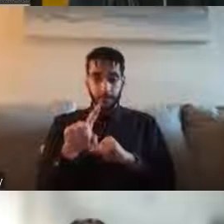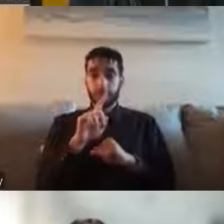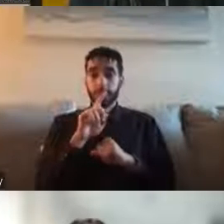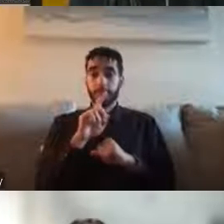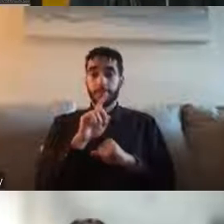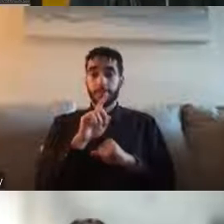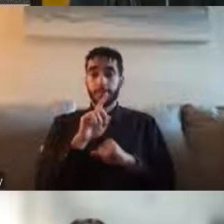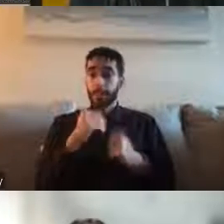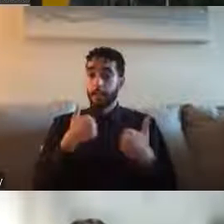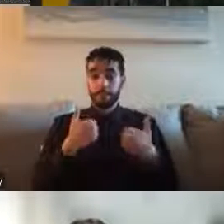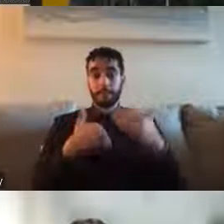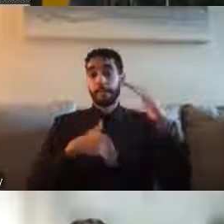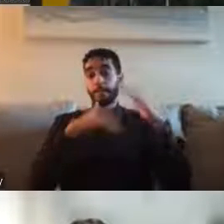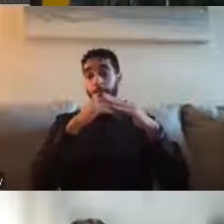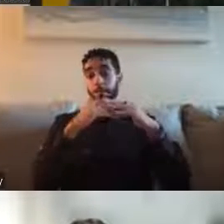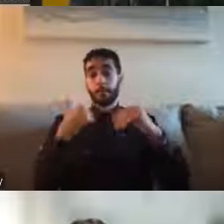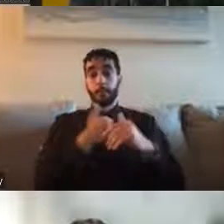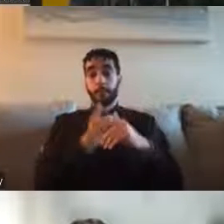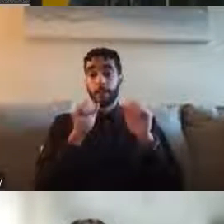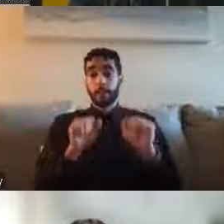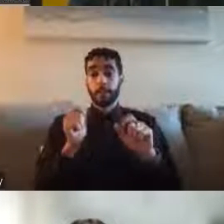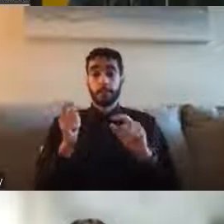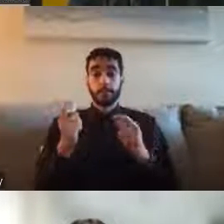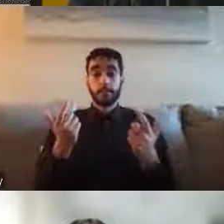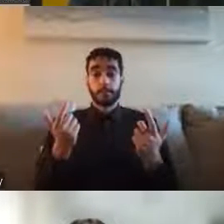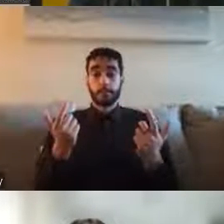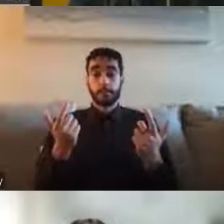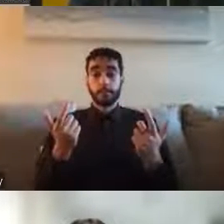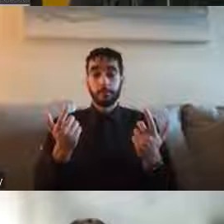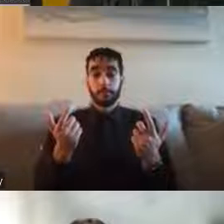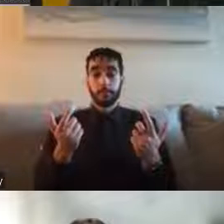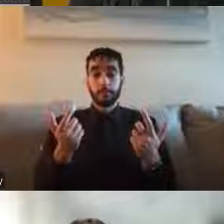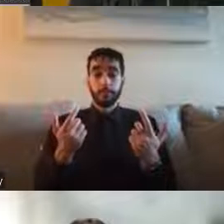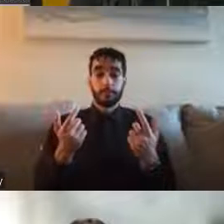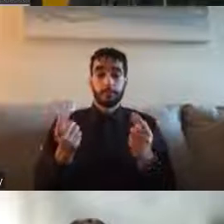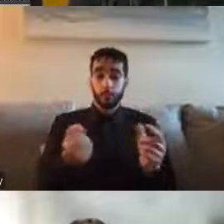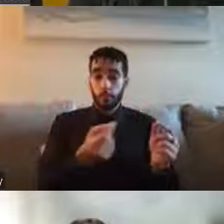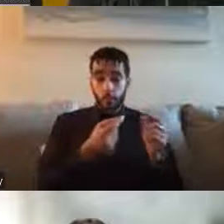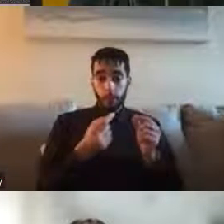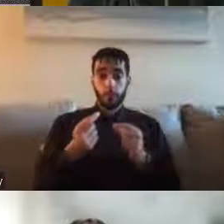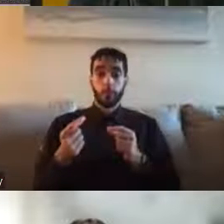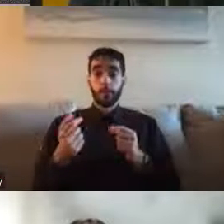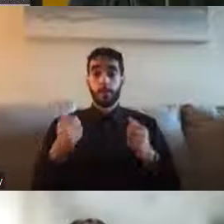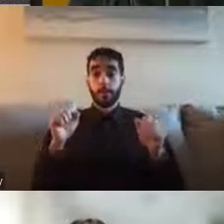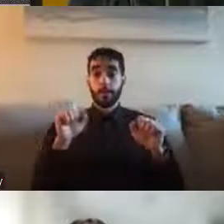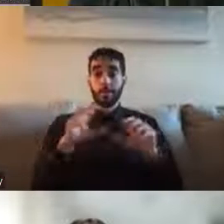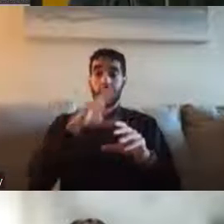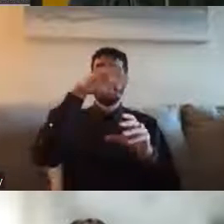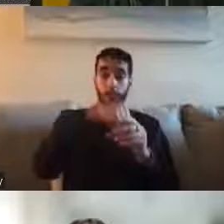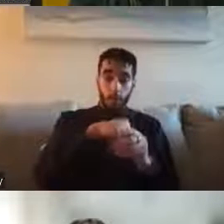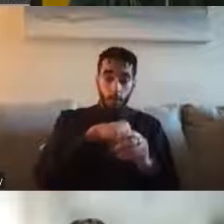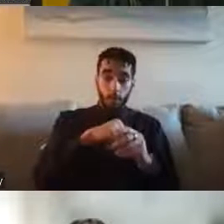there's limitations at all on what we can, how active our advocacy can be, how direct our advocacy can